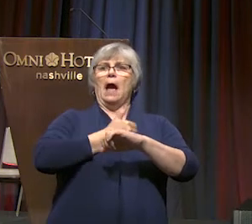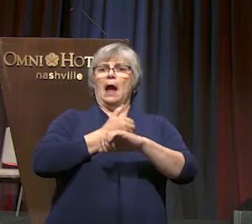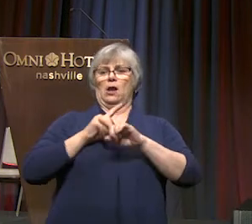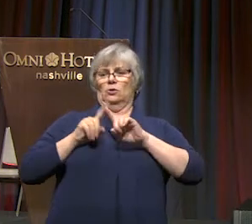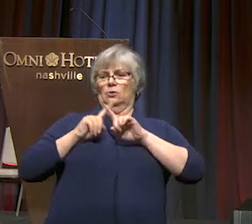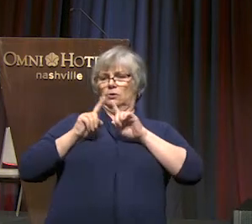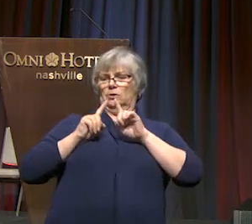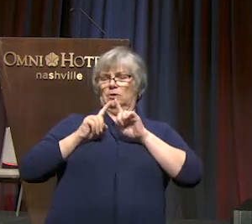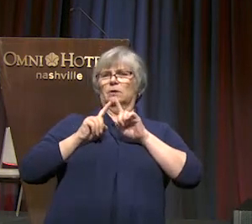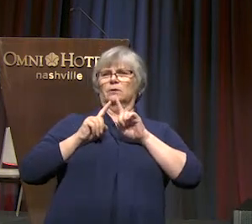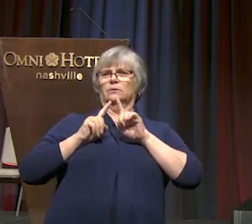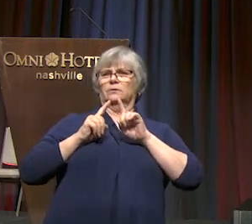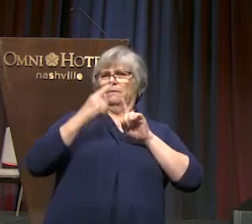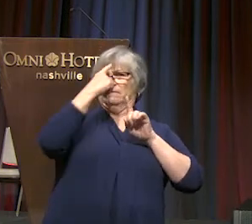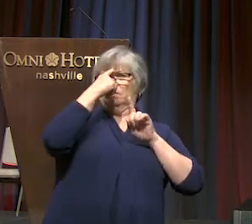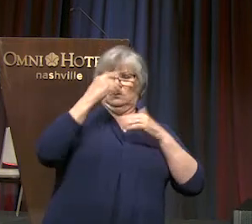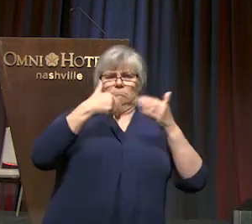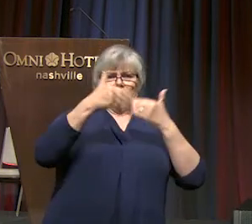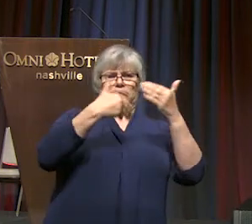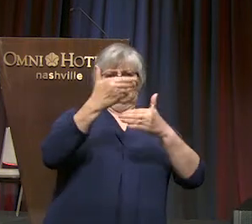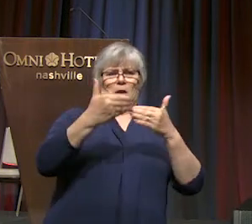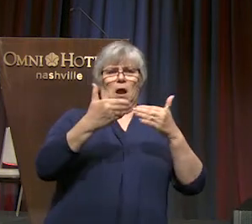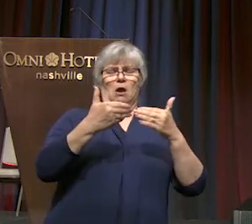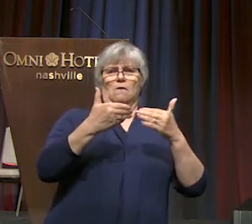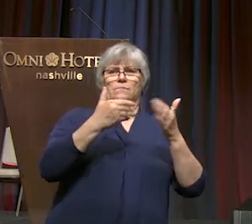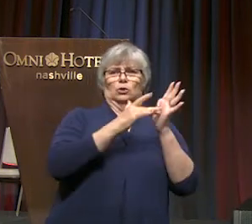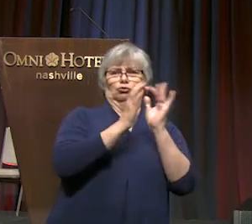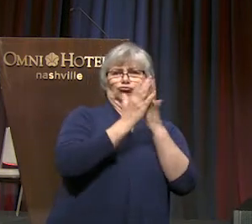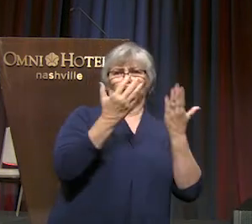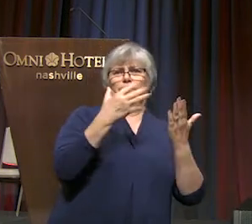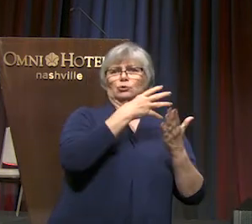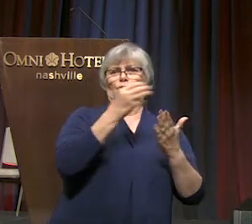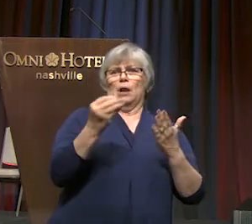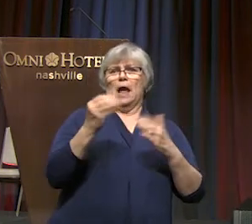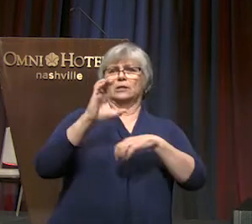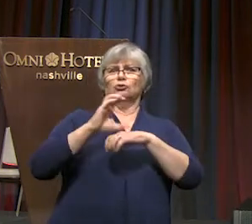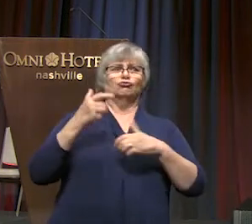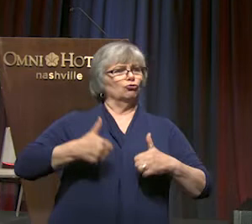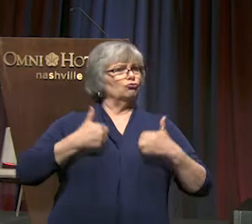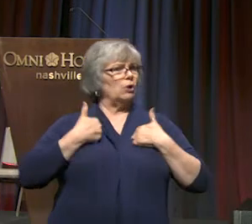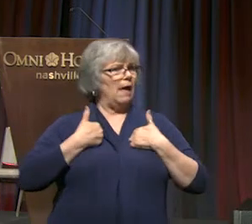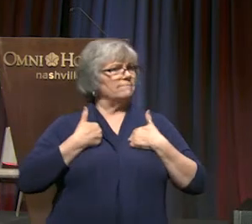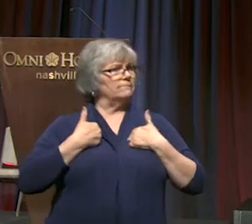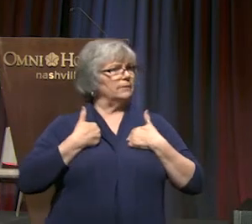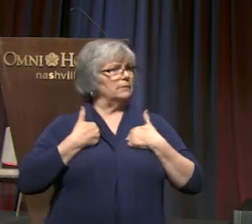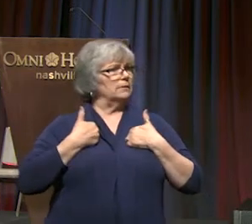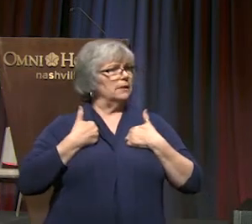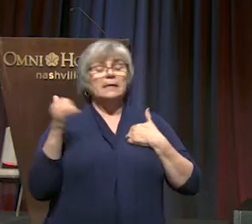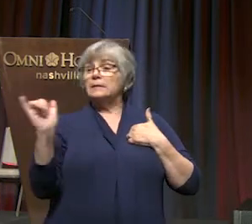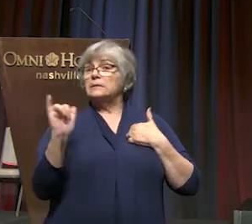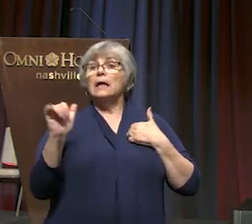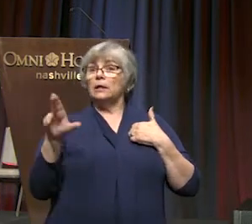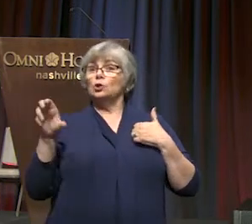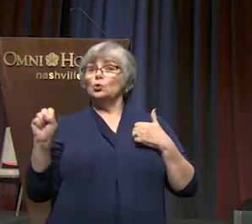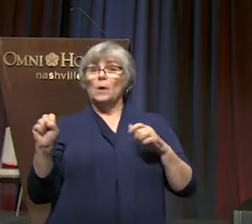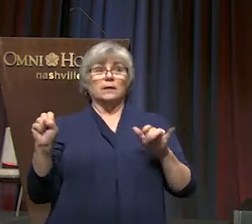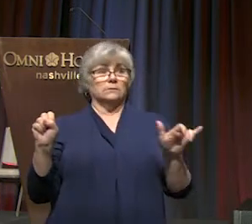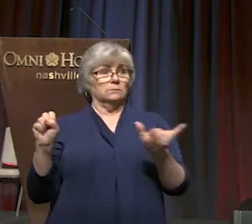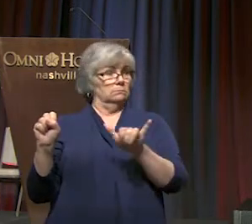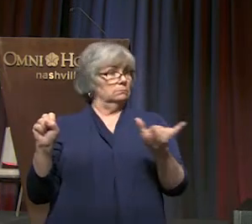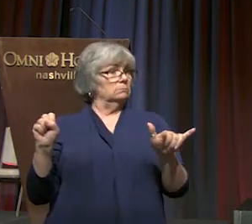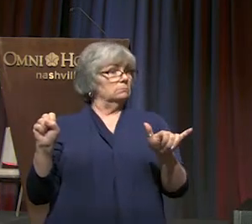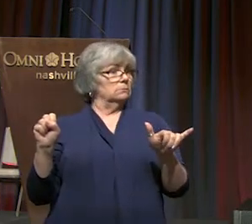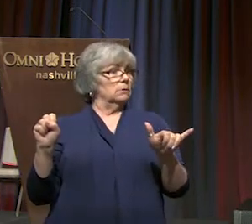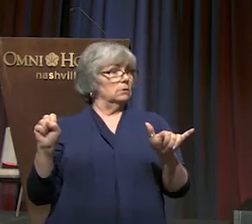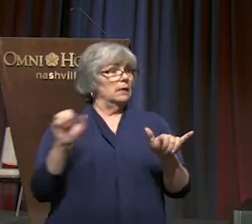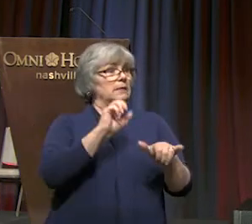interpretations of both Scripture and church life. It has, just like in the US, just